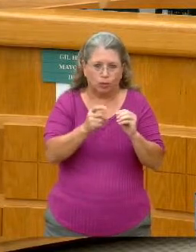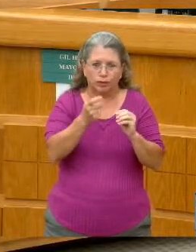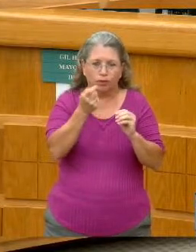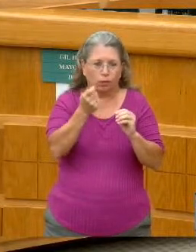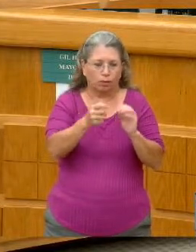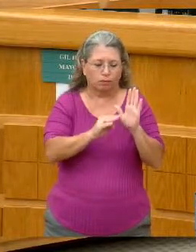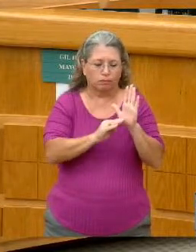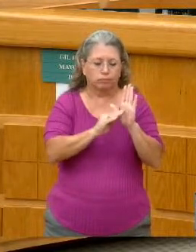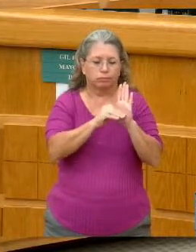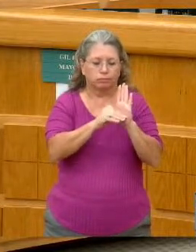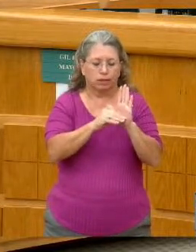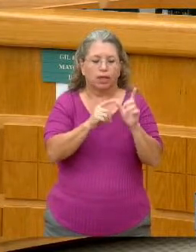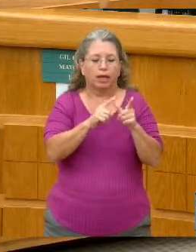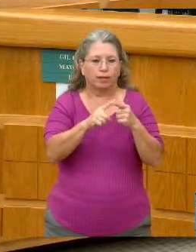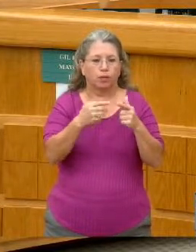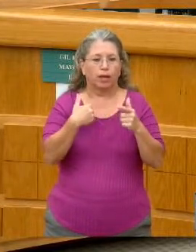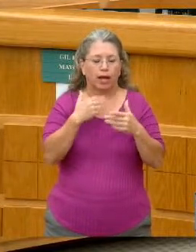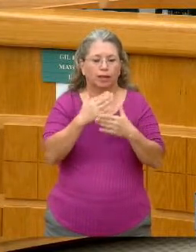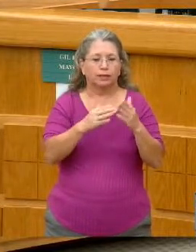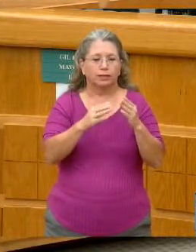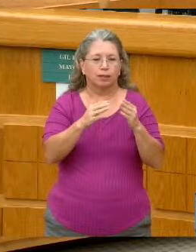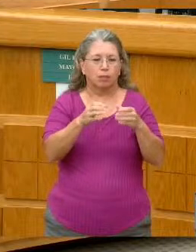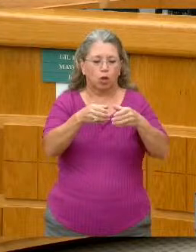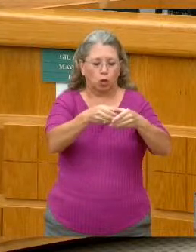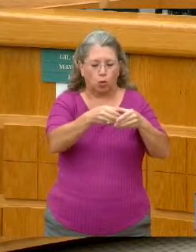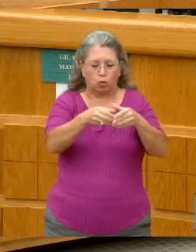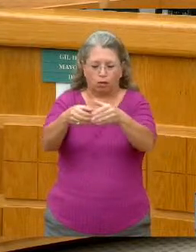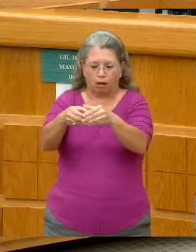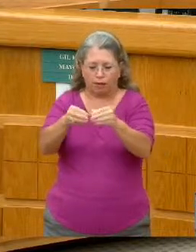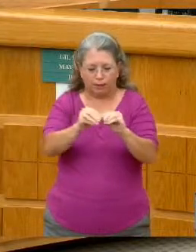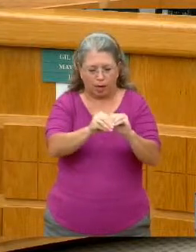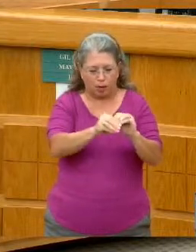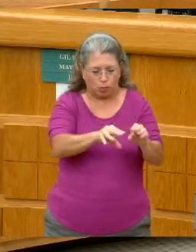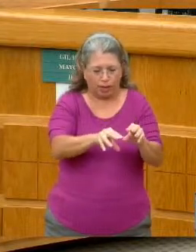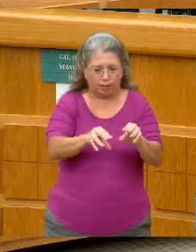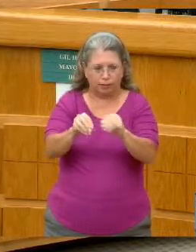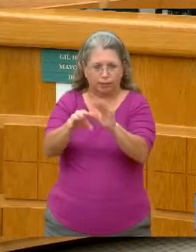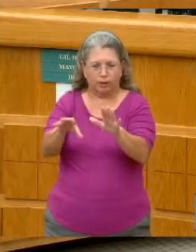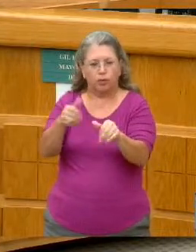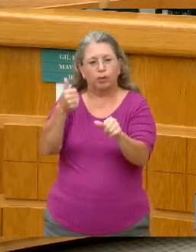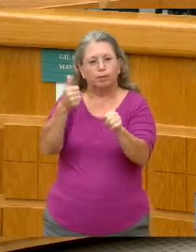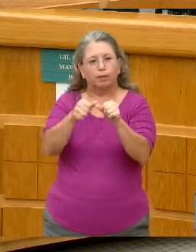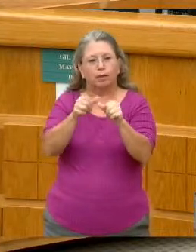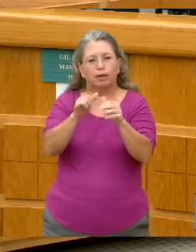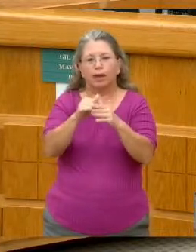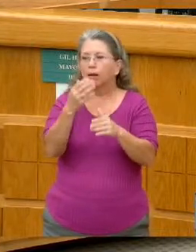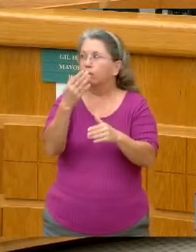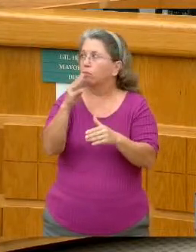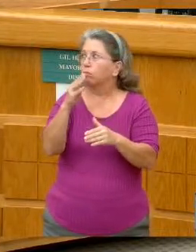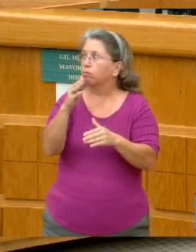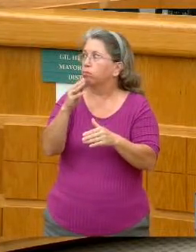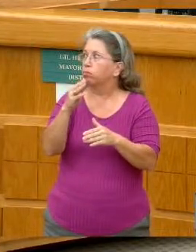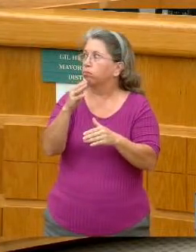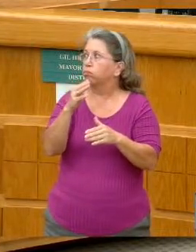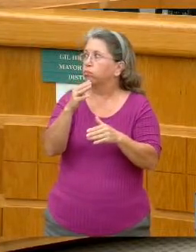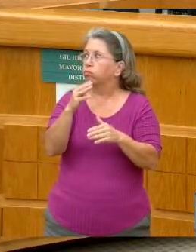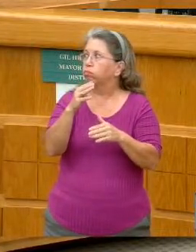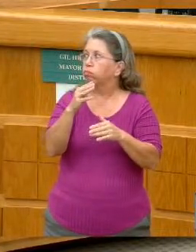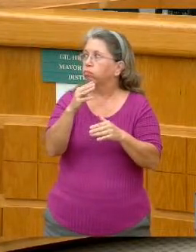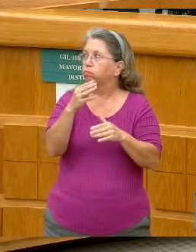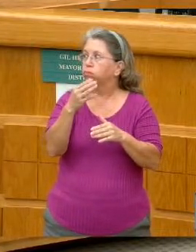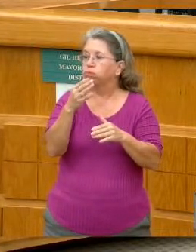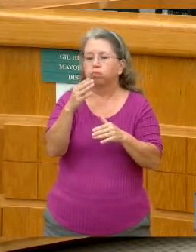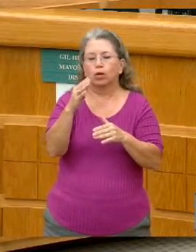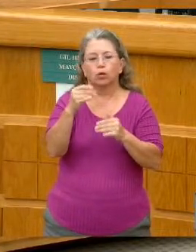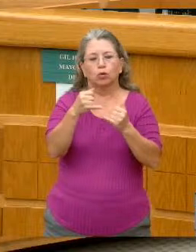we had some local outbreaks where you can actually see the line move a little bit if you really look at it. Remember, this blue line, it'll never come down. It's